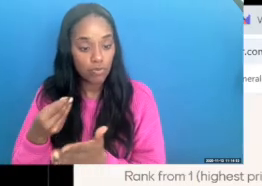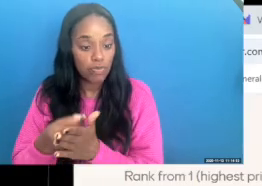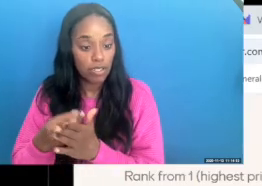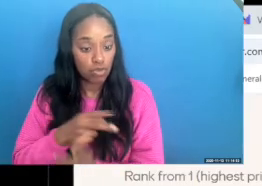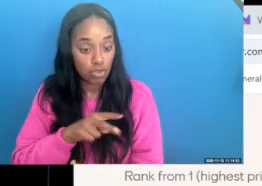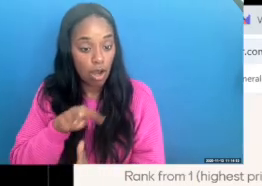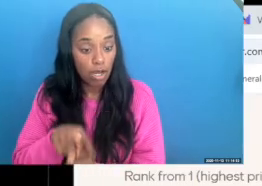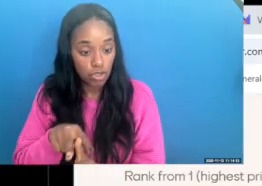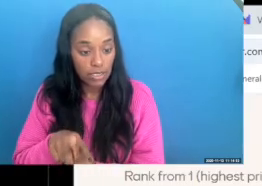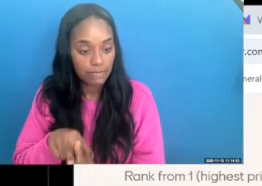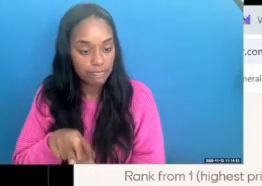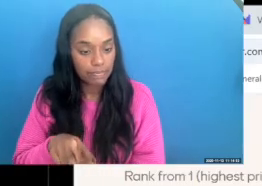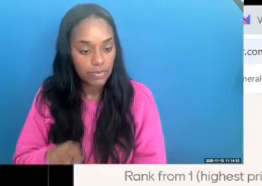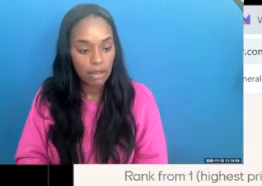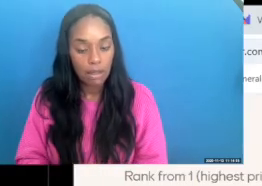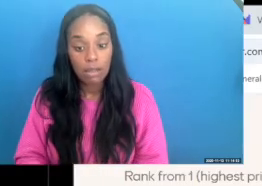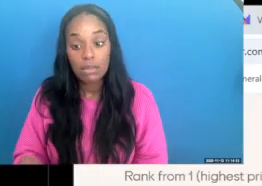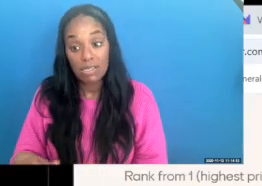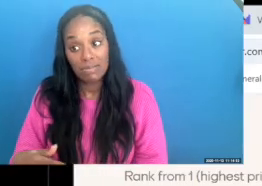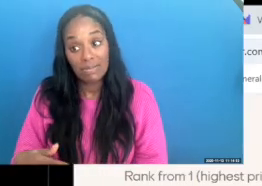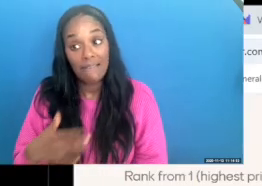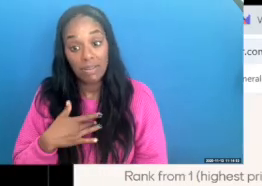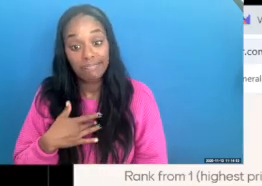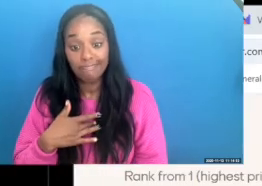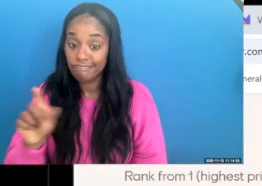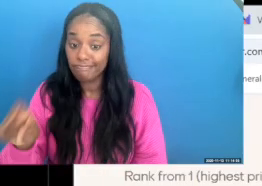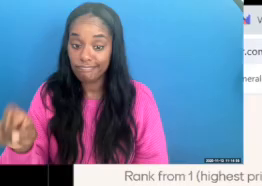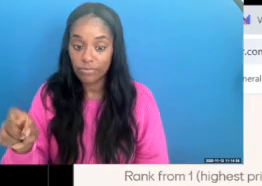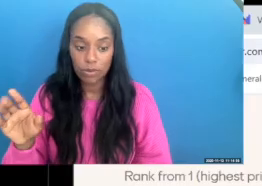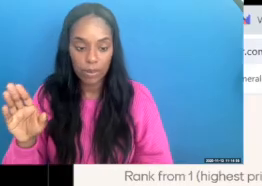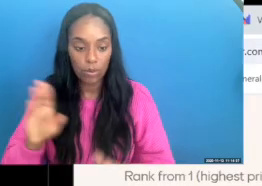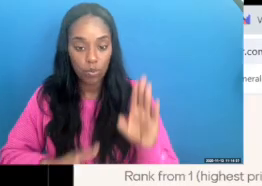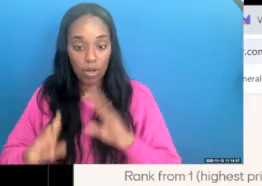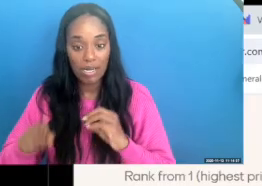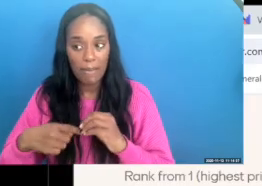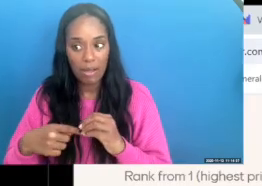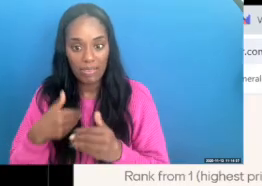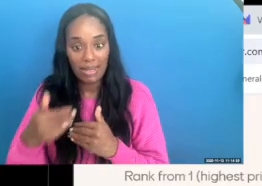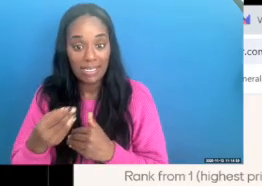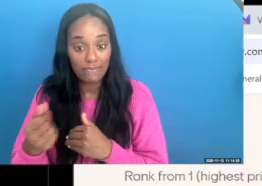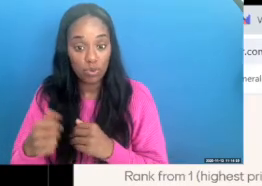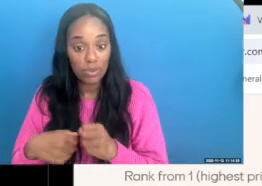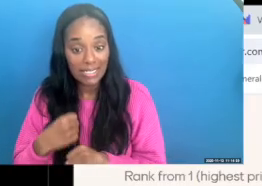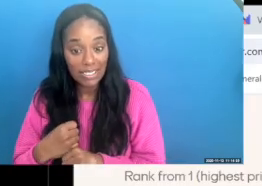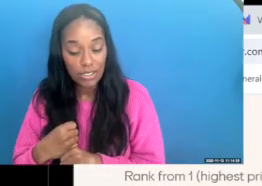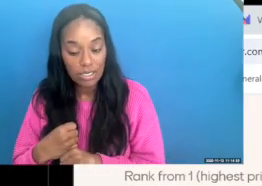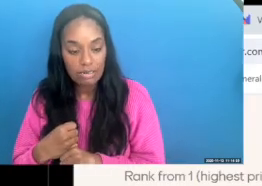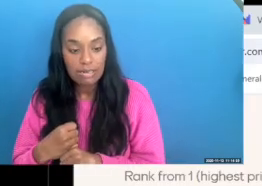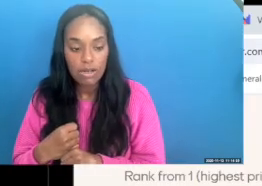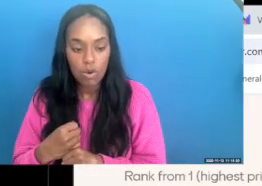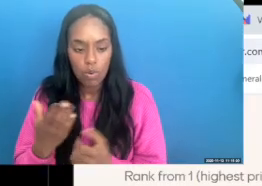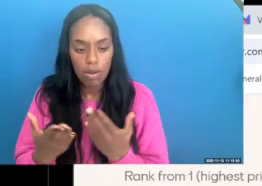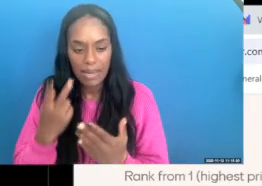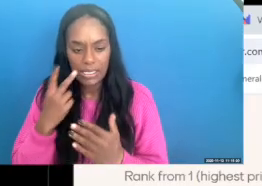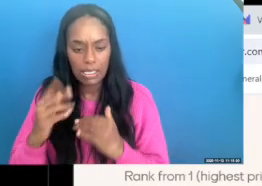charging deployment based on projections of where ZEV sales are going to be. That's key to utilization. And so we do need to be worried, I think, about the